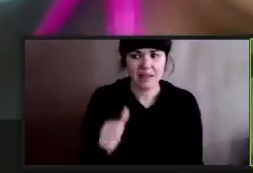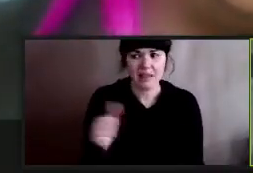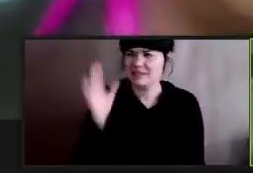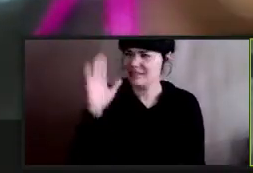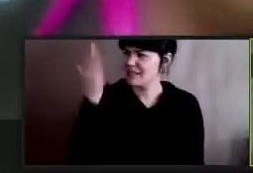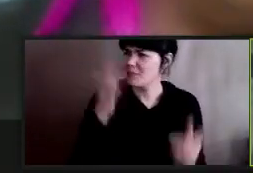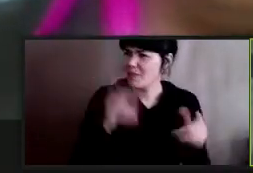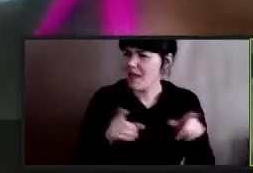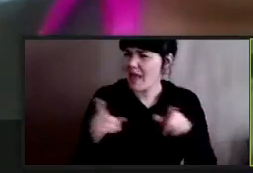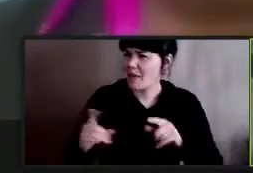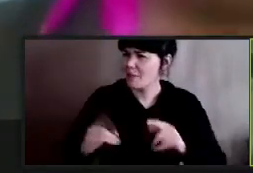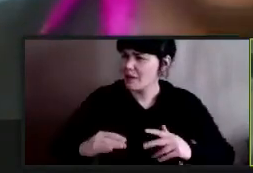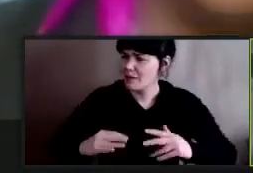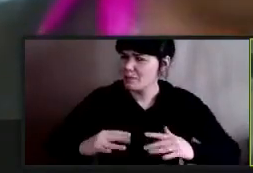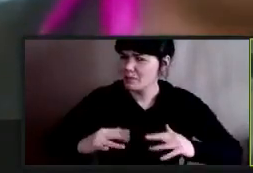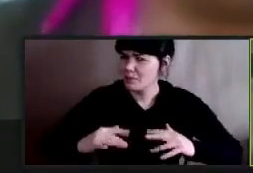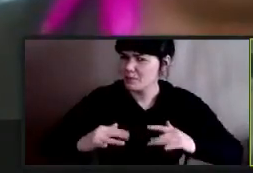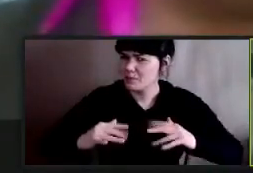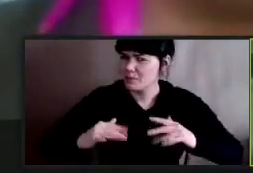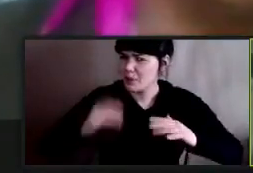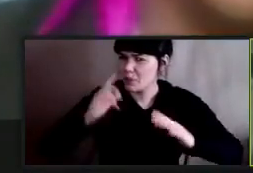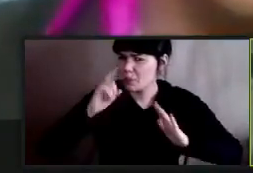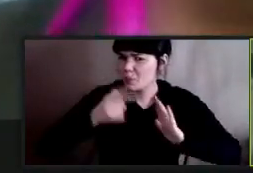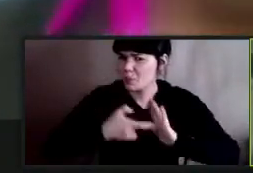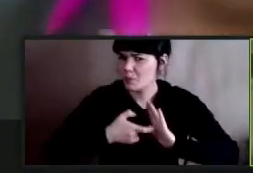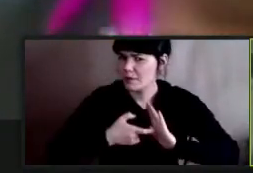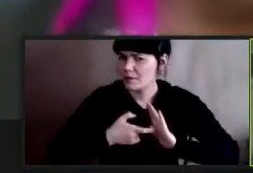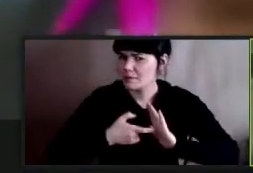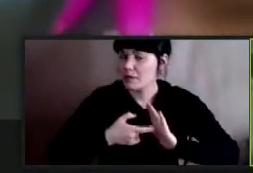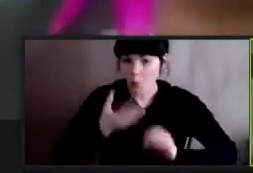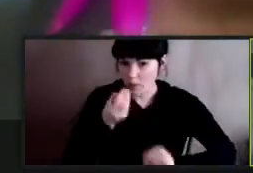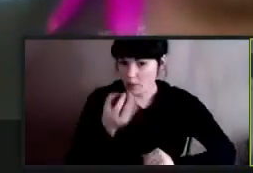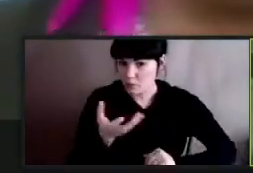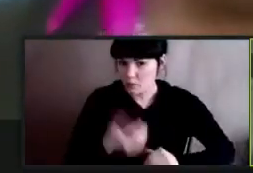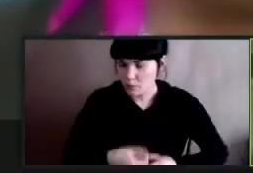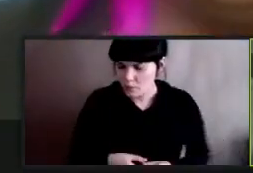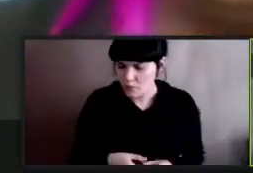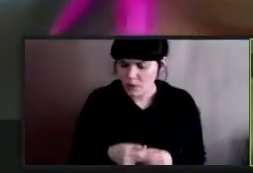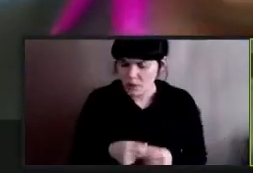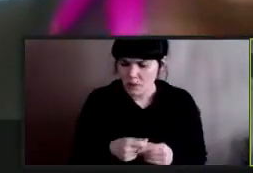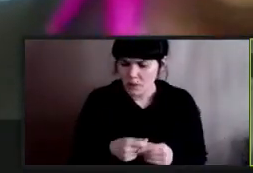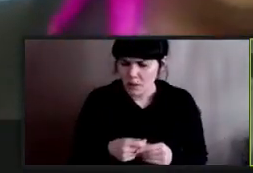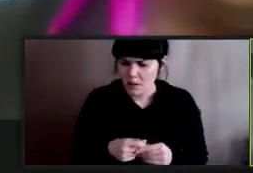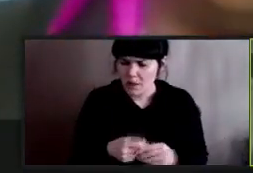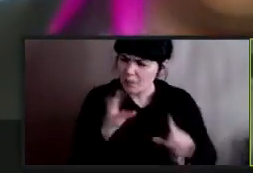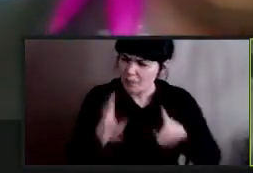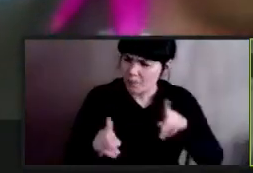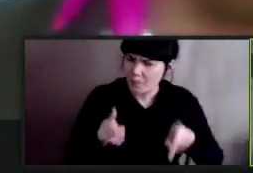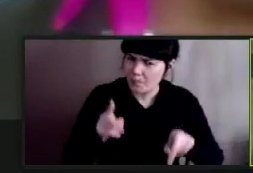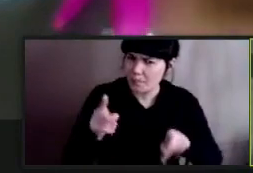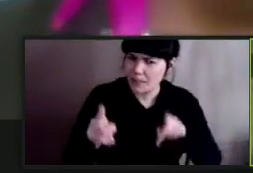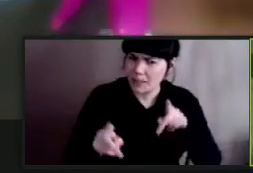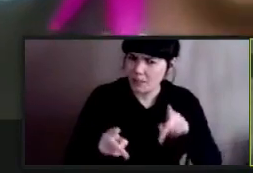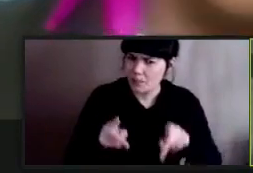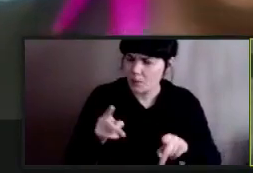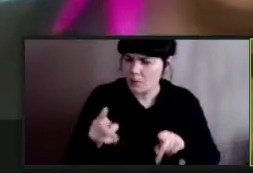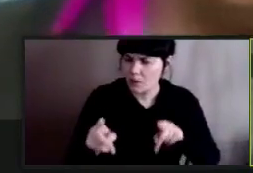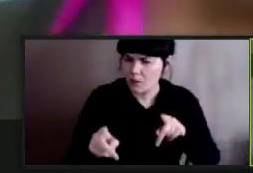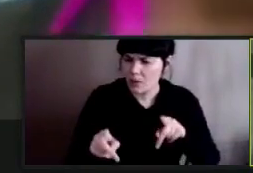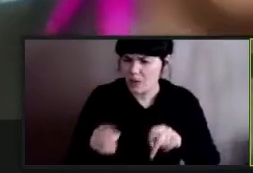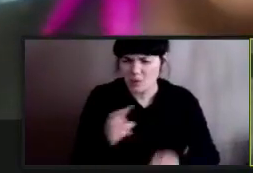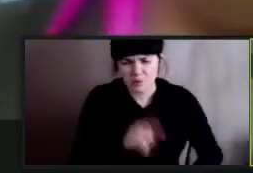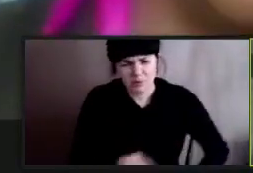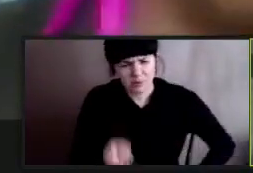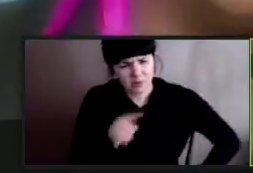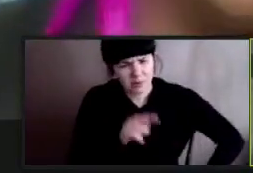to be, folks are looking at whether or not there is some sort of a legal issue about tying